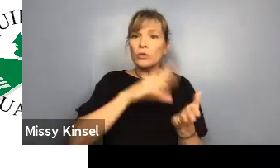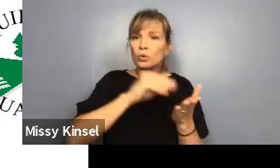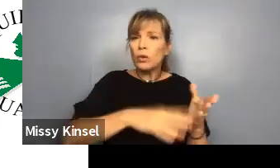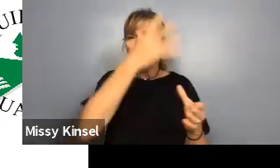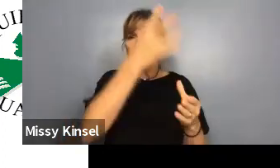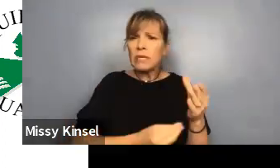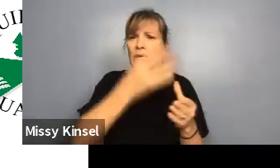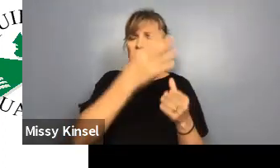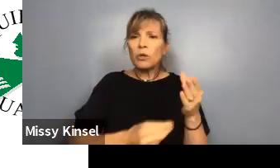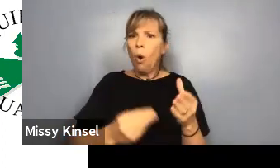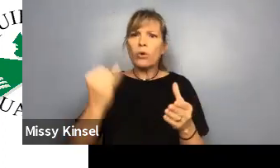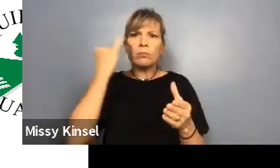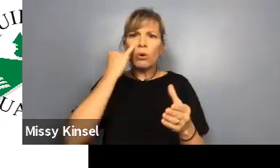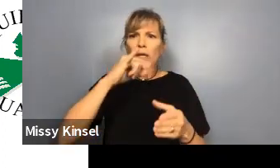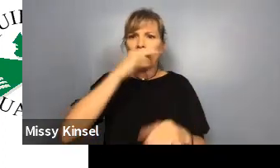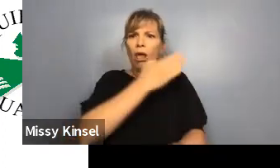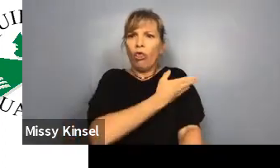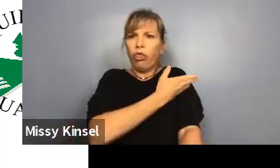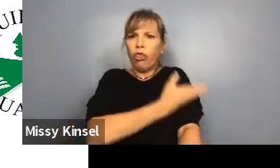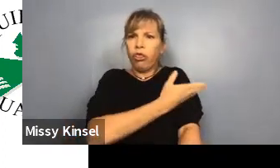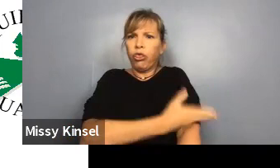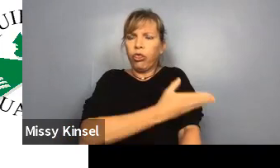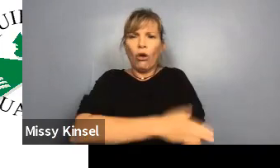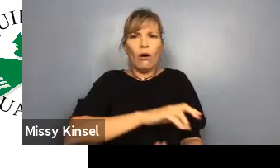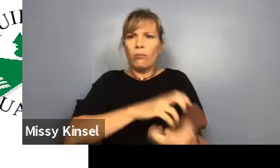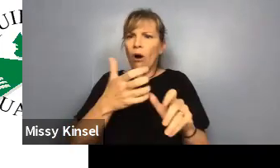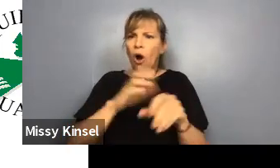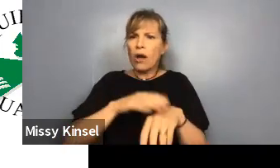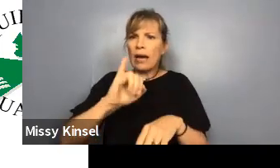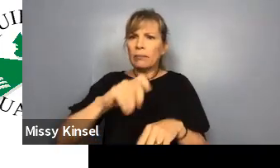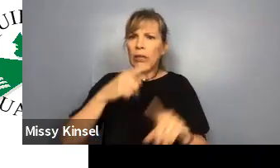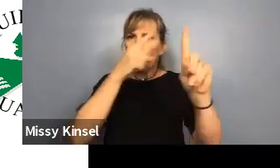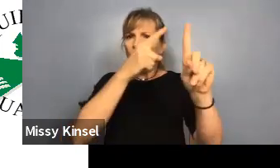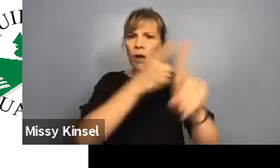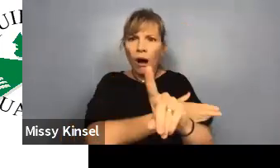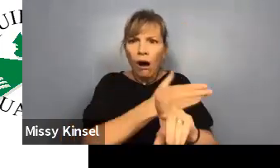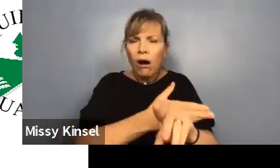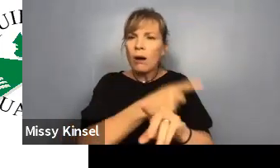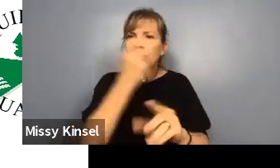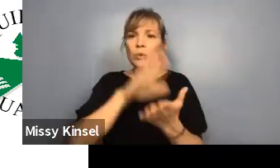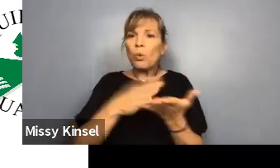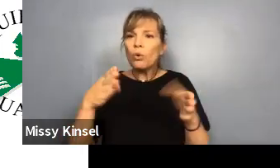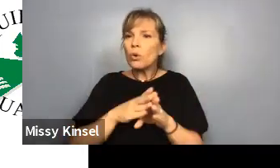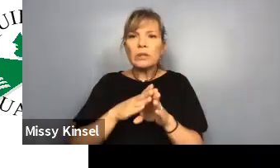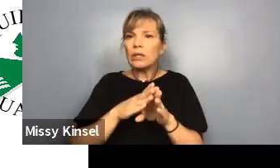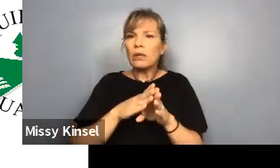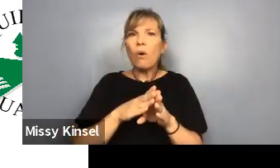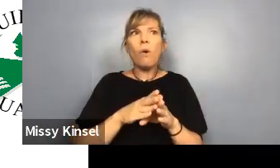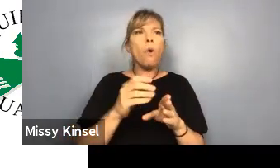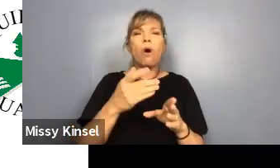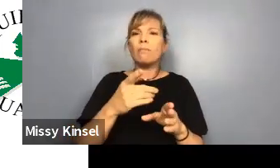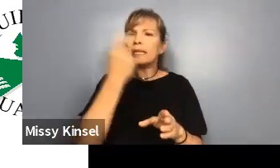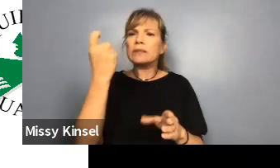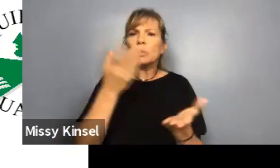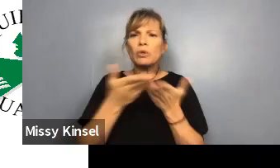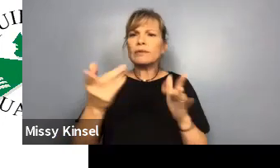child regresses or has some sort of setback on their IEP goals because of the school closures or because of a lack of